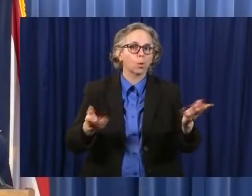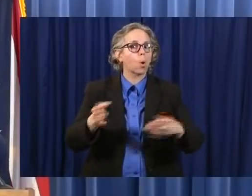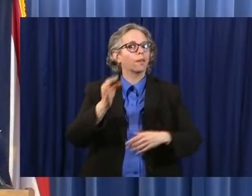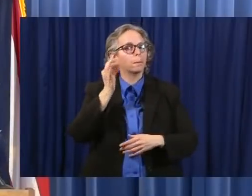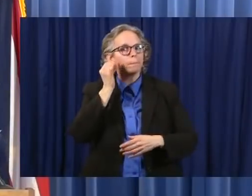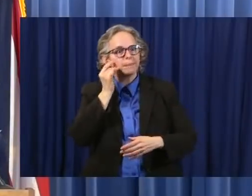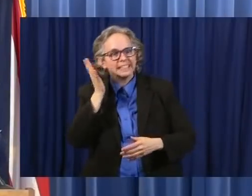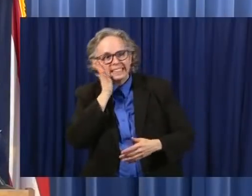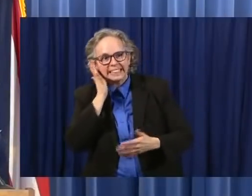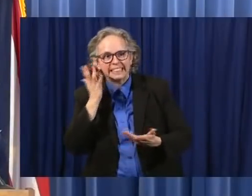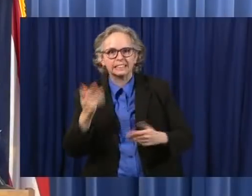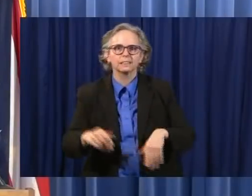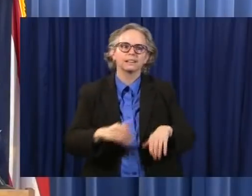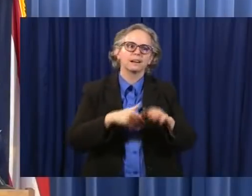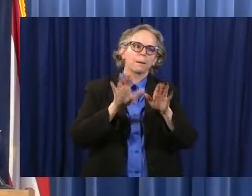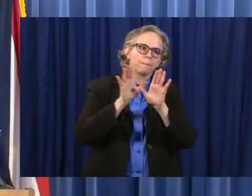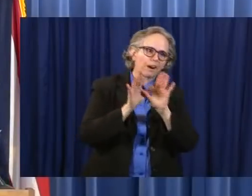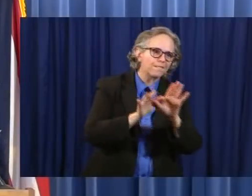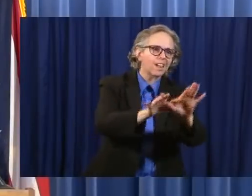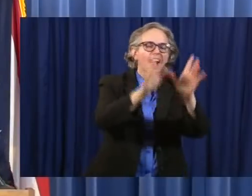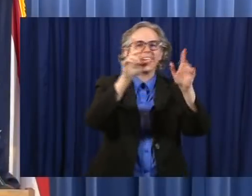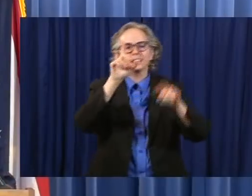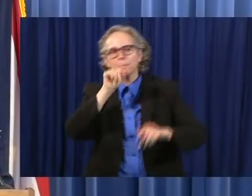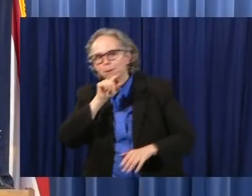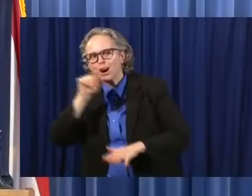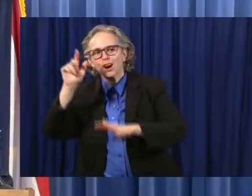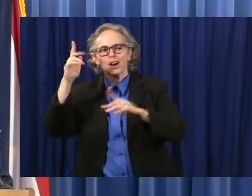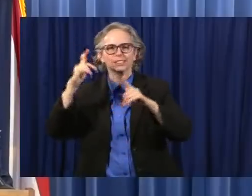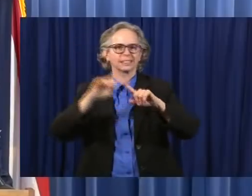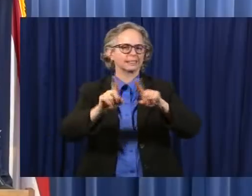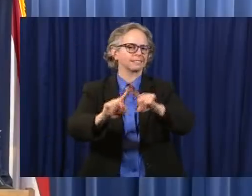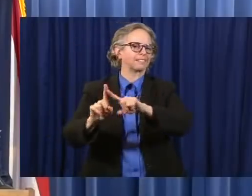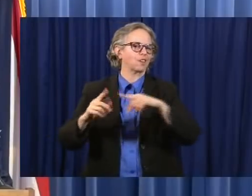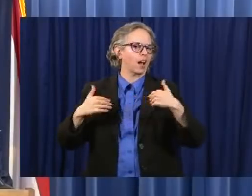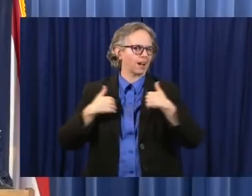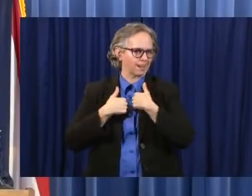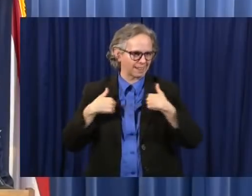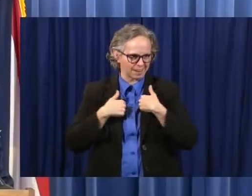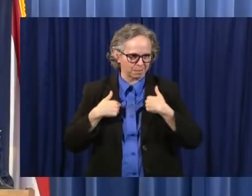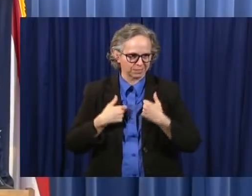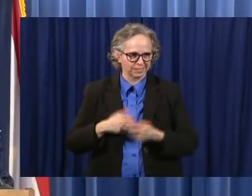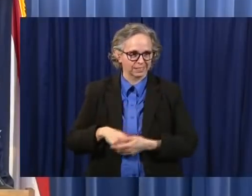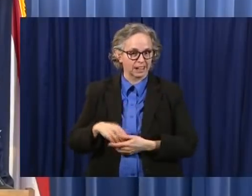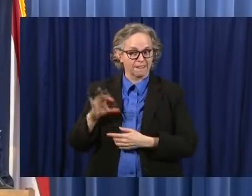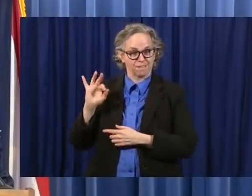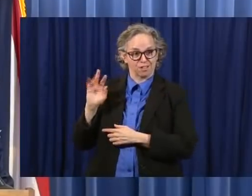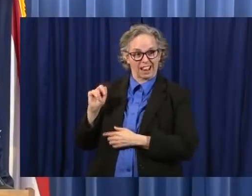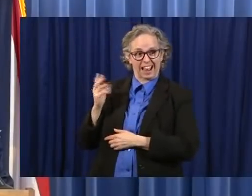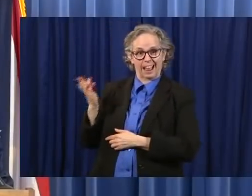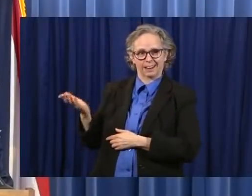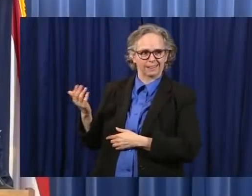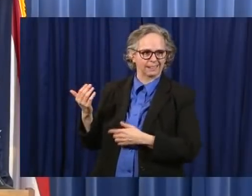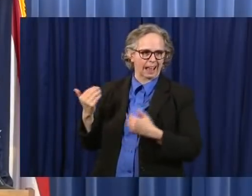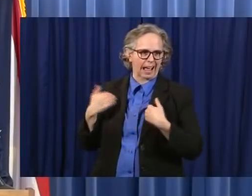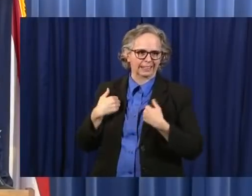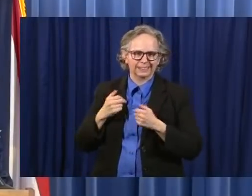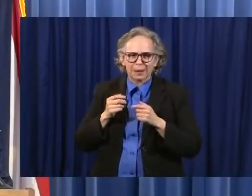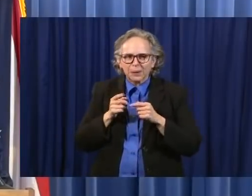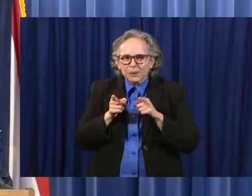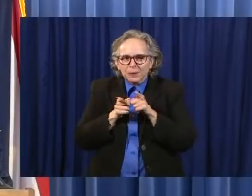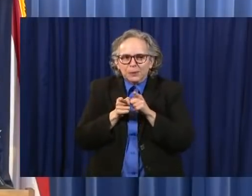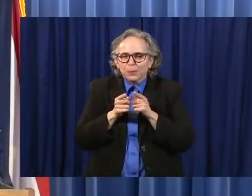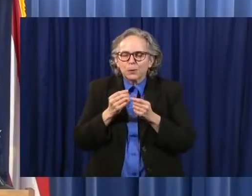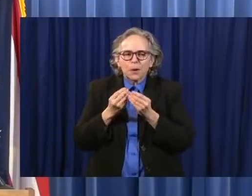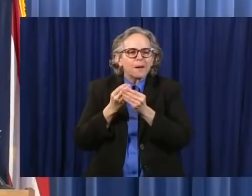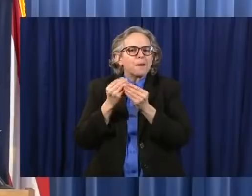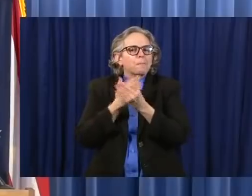butterflies, birds, and other wildlife. In fact, Fran has a little butterfly garden.